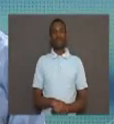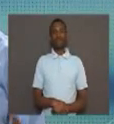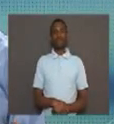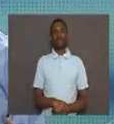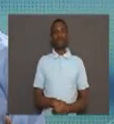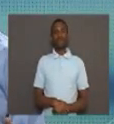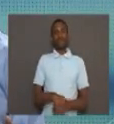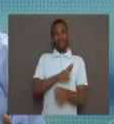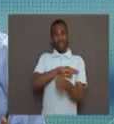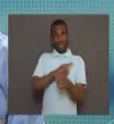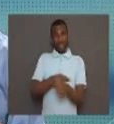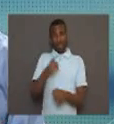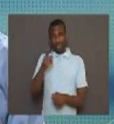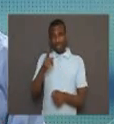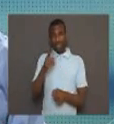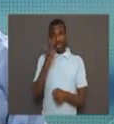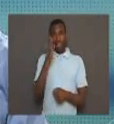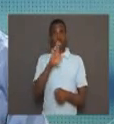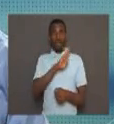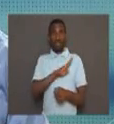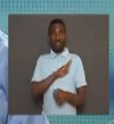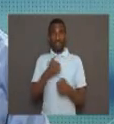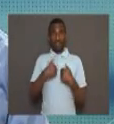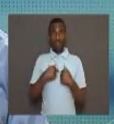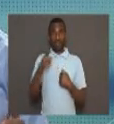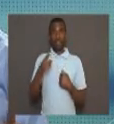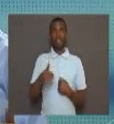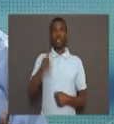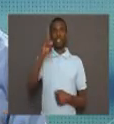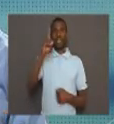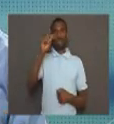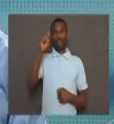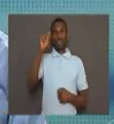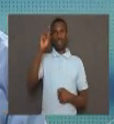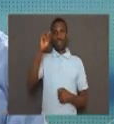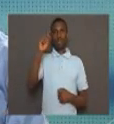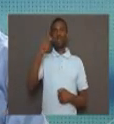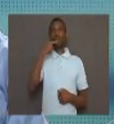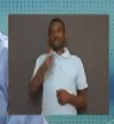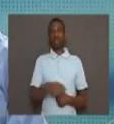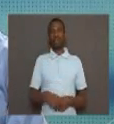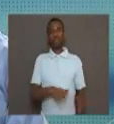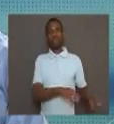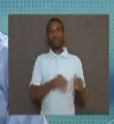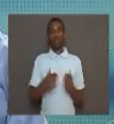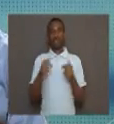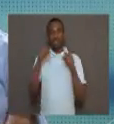When a resistor behaves this way, it is called damping.